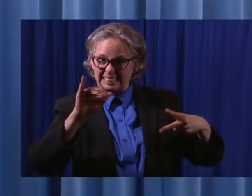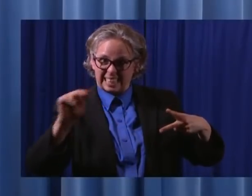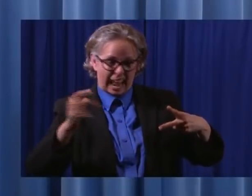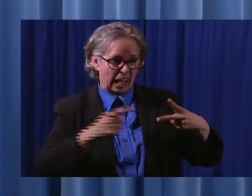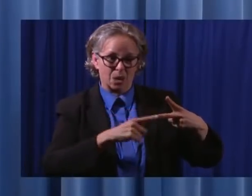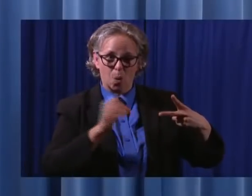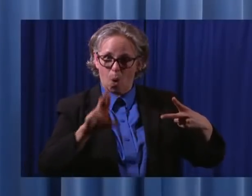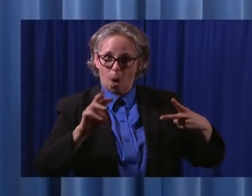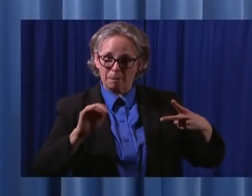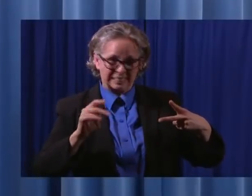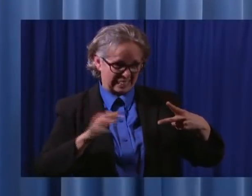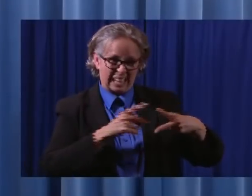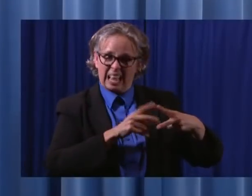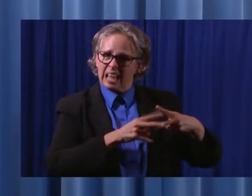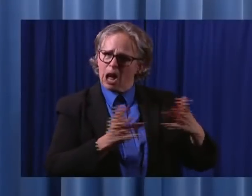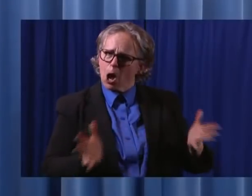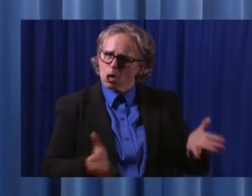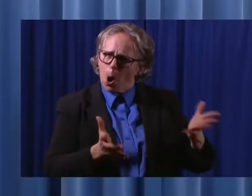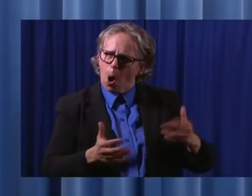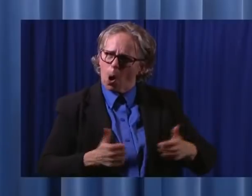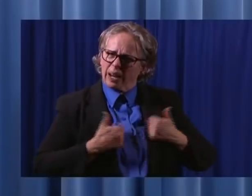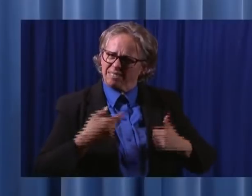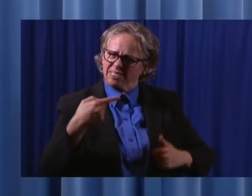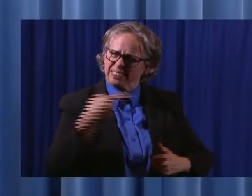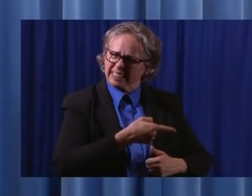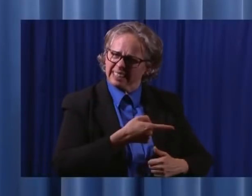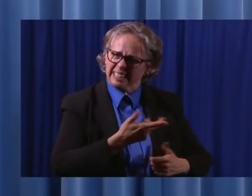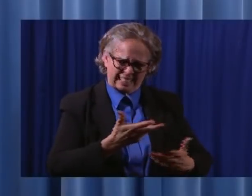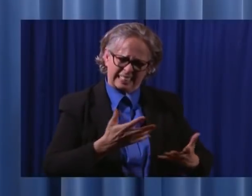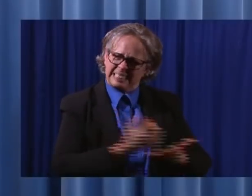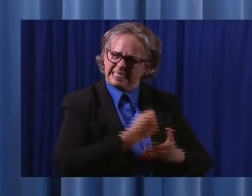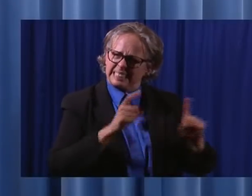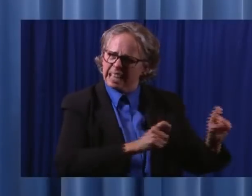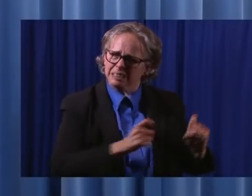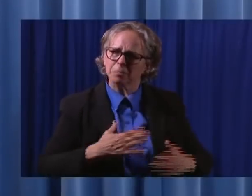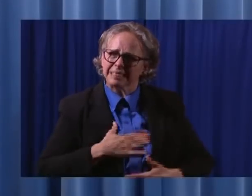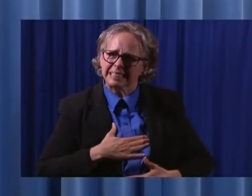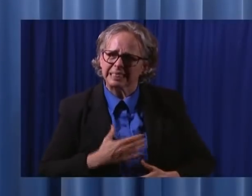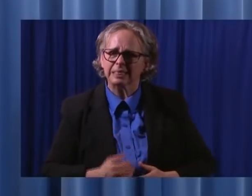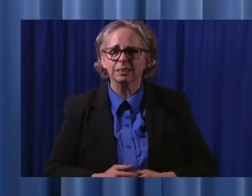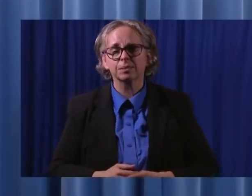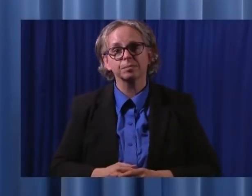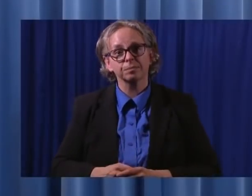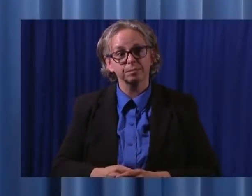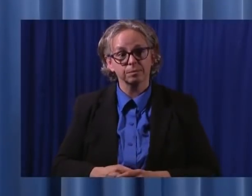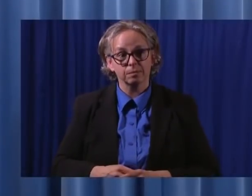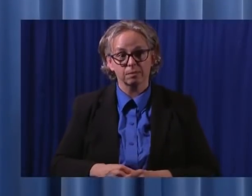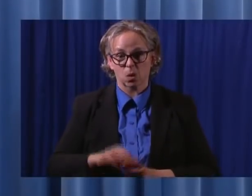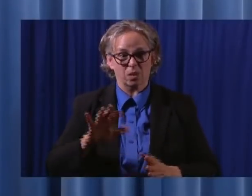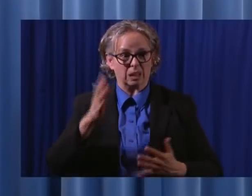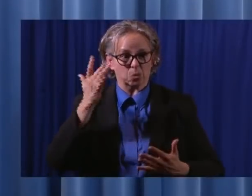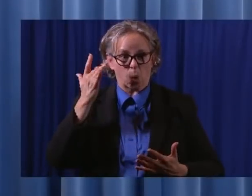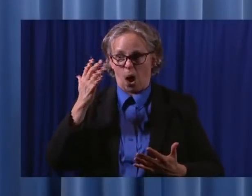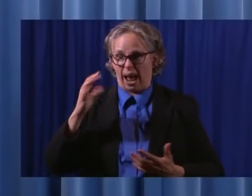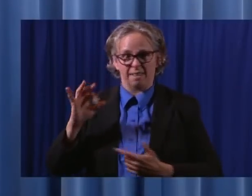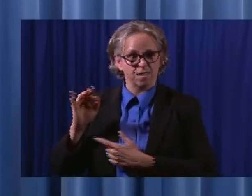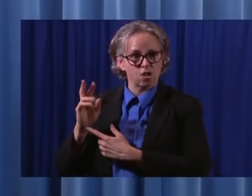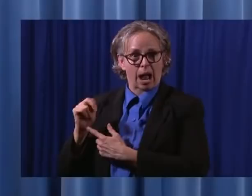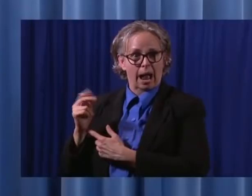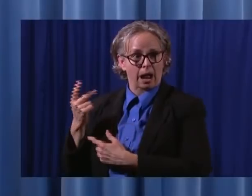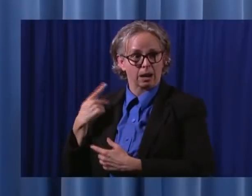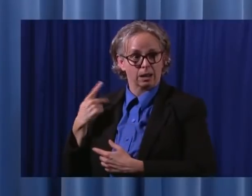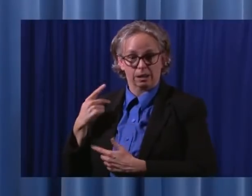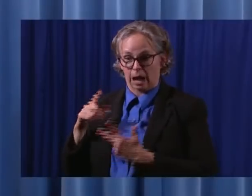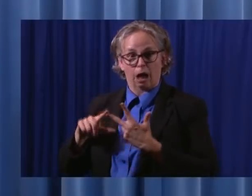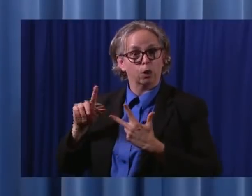testing opportunities out there. Please go ahead and do that. That's why Fran and I did it the other day, and John, just to show people that, hey,